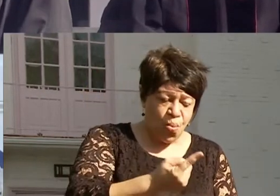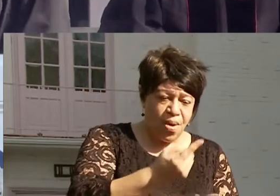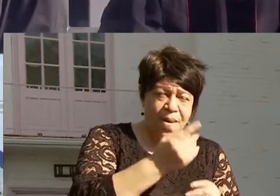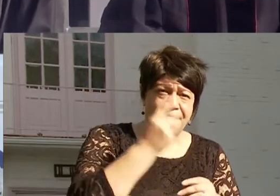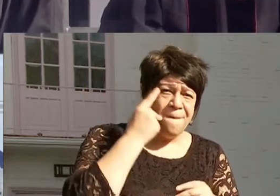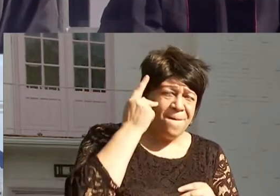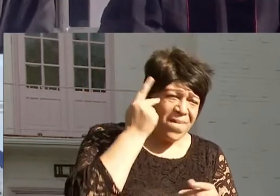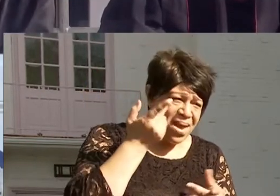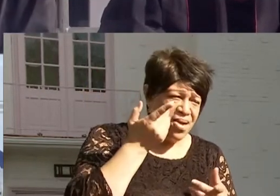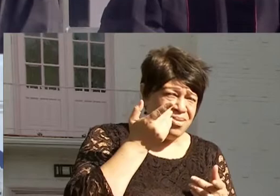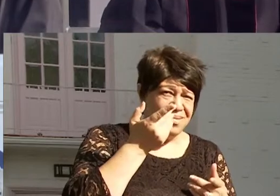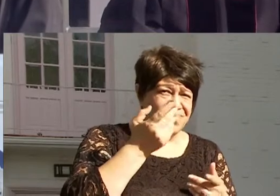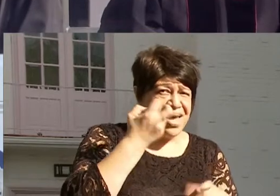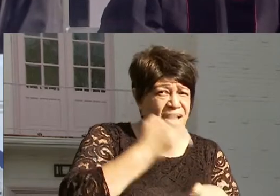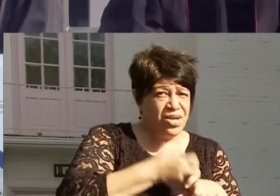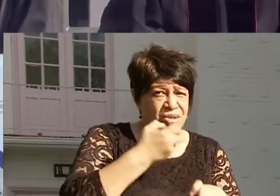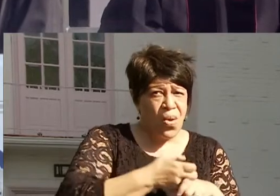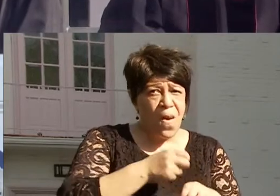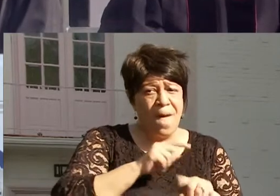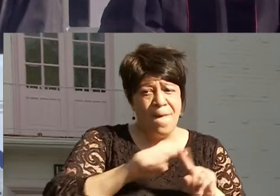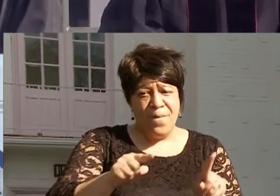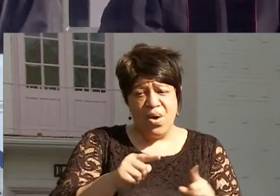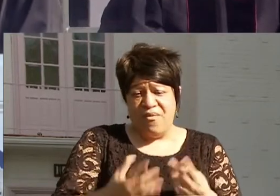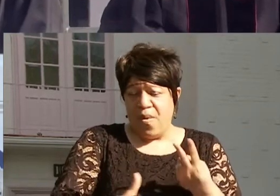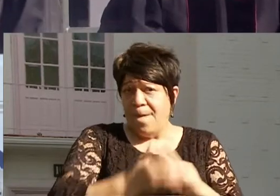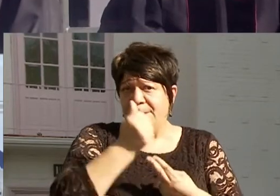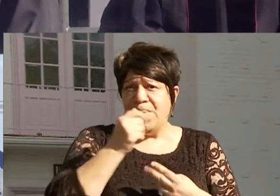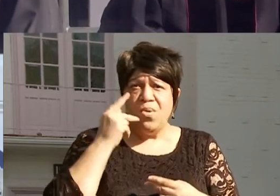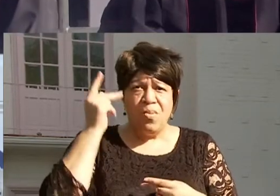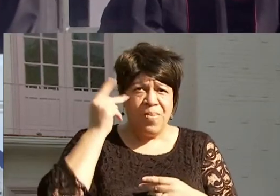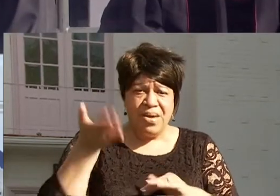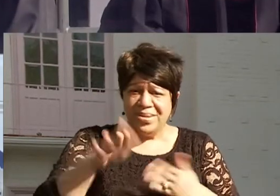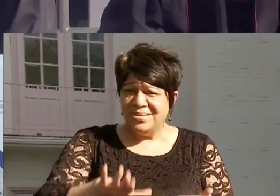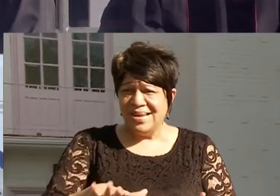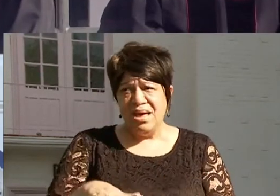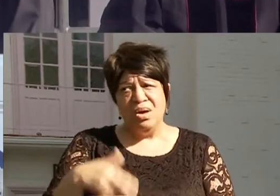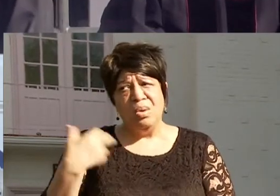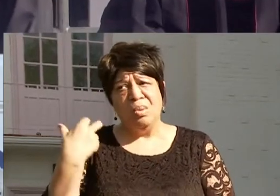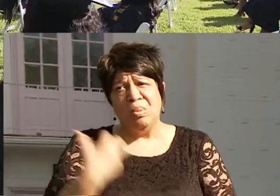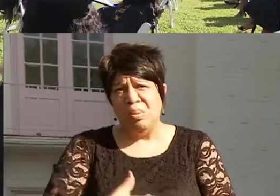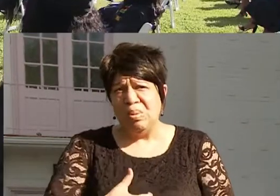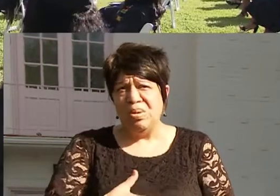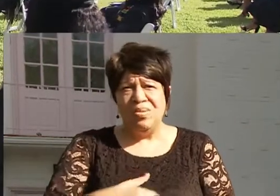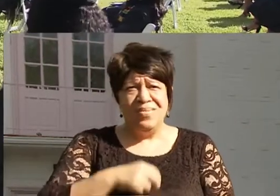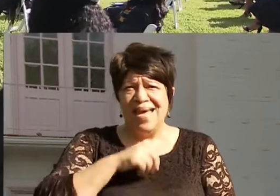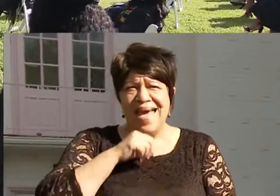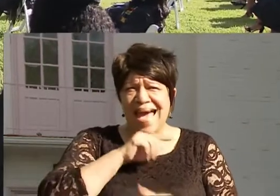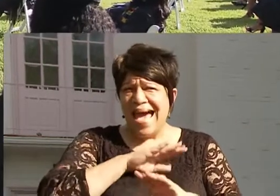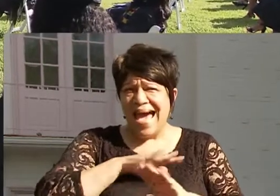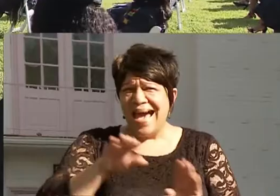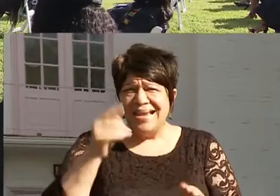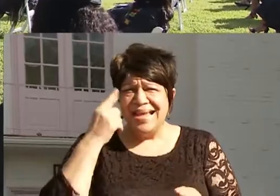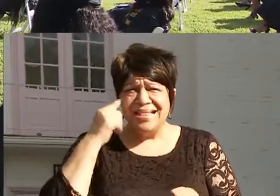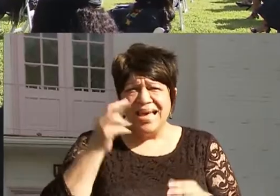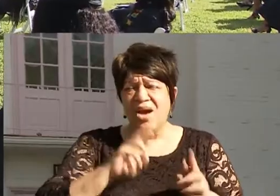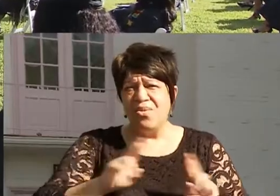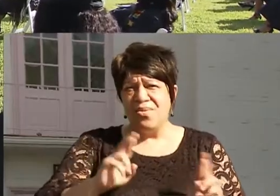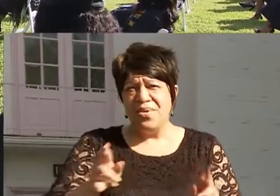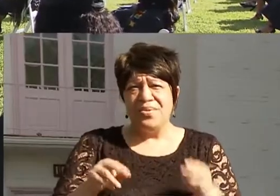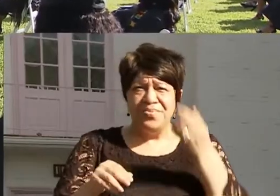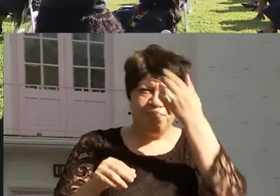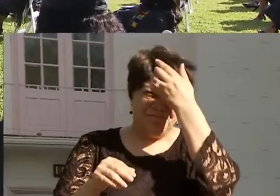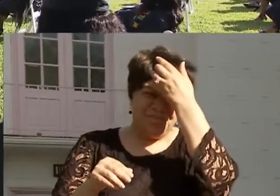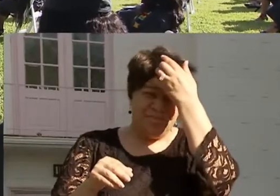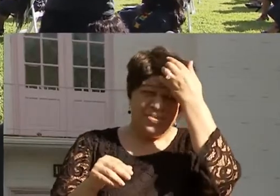be considered an emotional apocalypse. I wasn't ready, at least I didn't think I was. Now, when I played